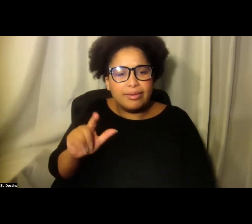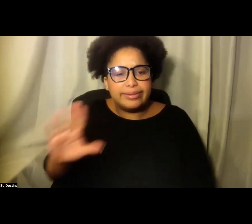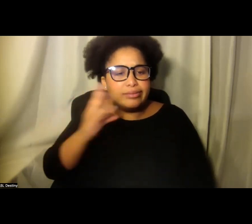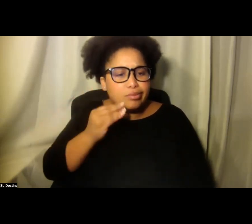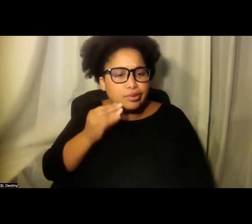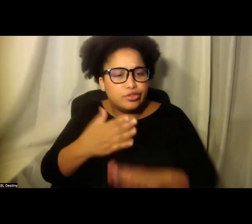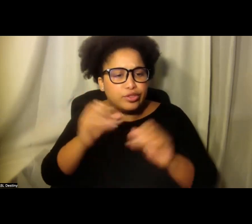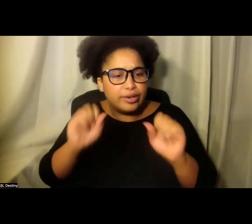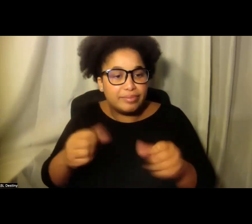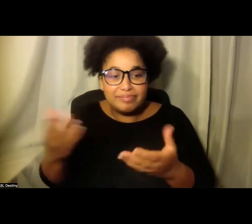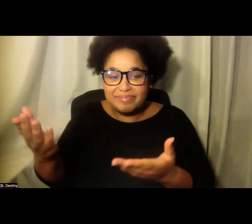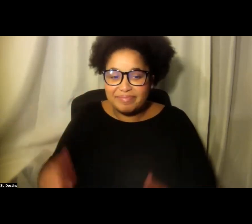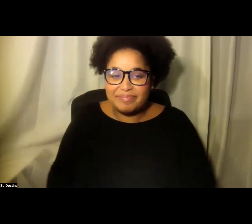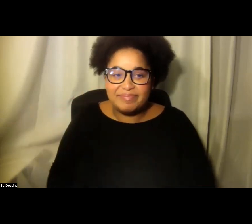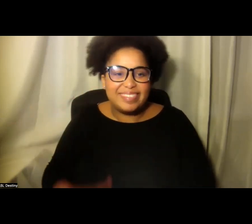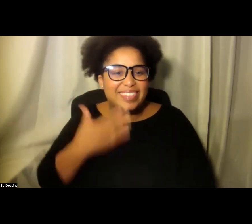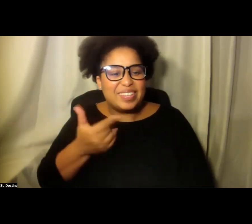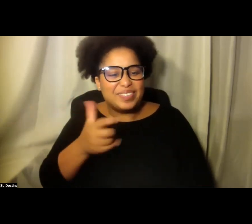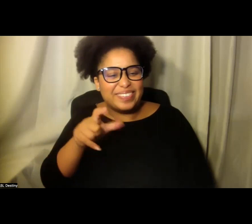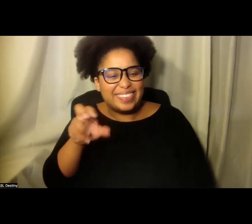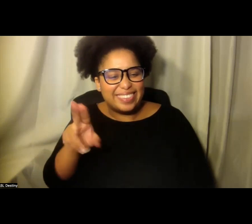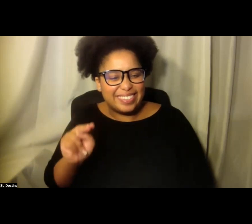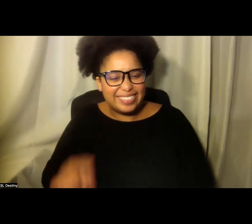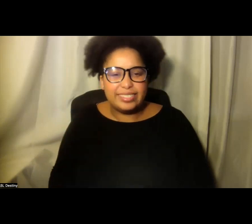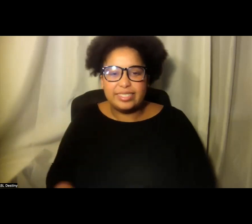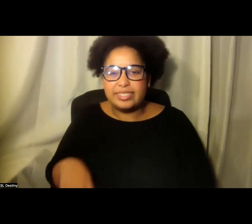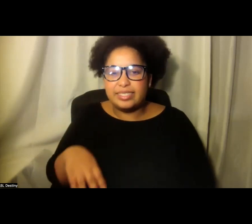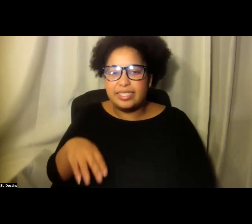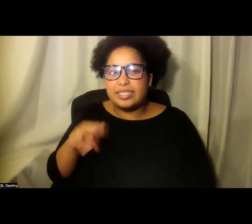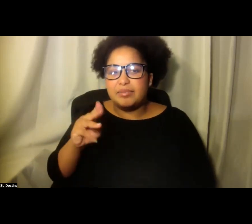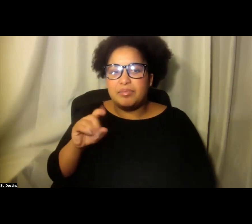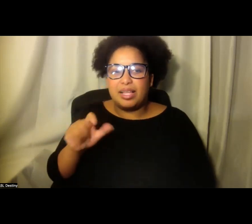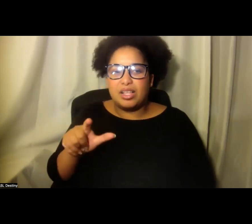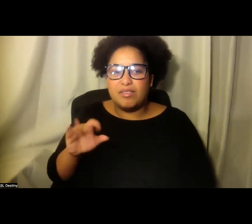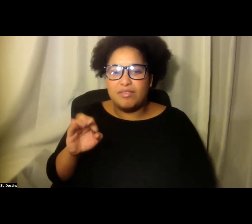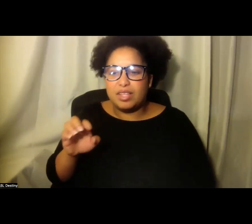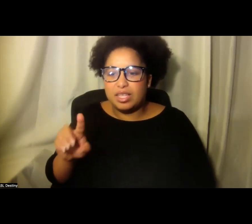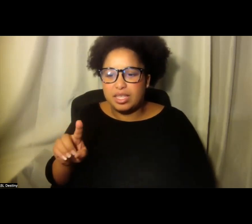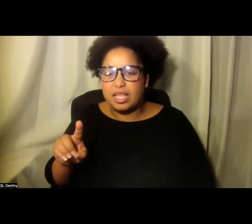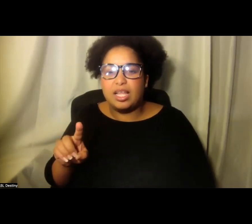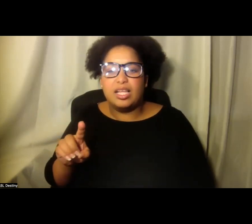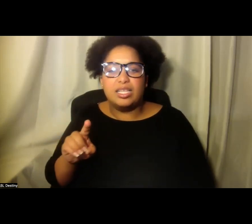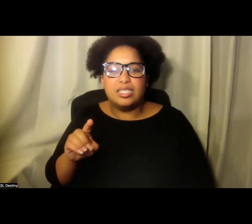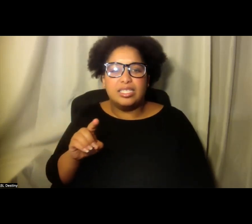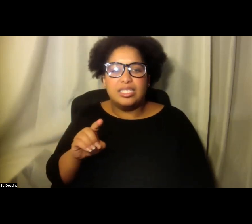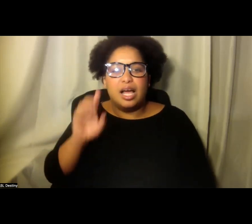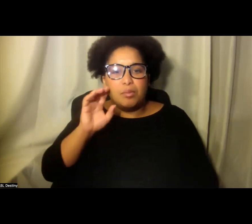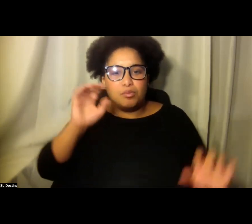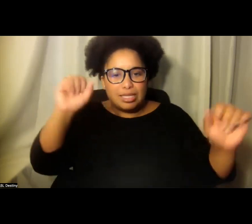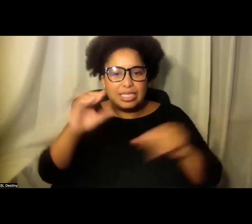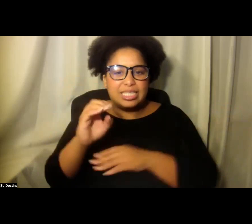experience. Thanks, Glenn. So Michael Flood, President and CEO of the Los Angeles Regional Food Bank, will talk